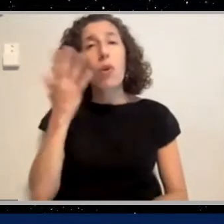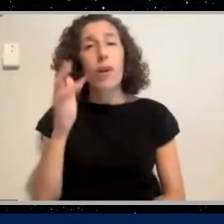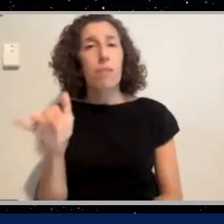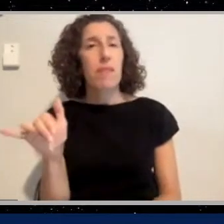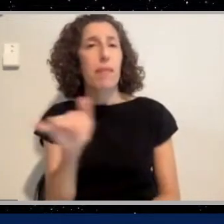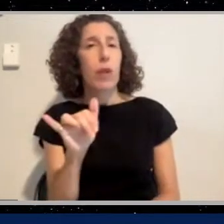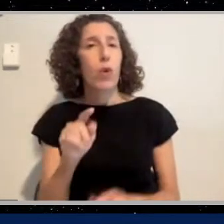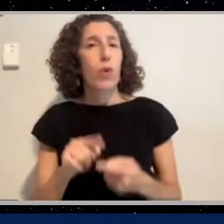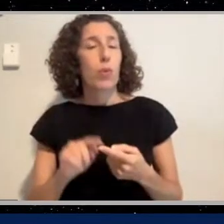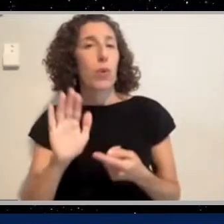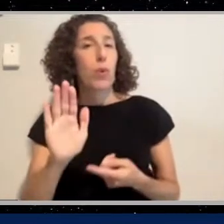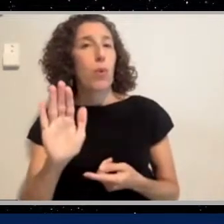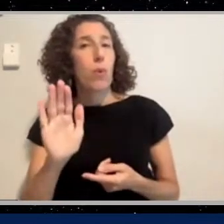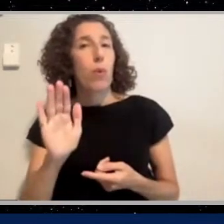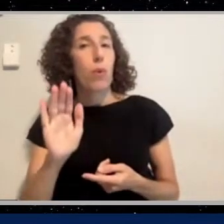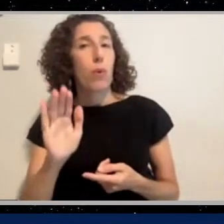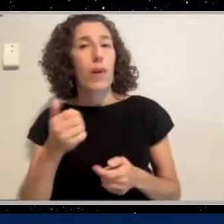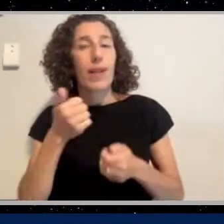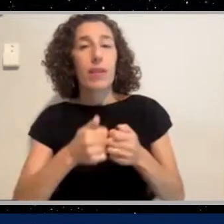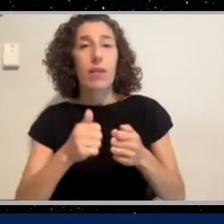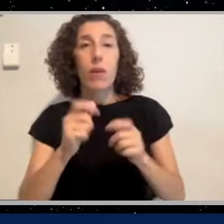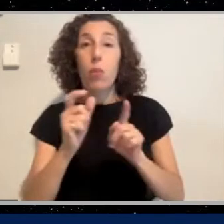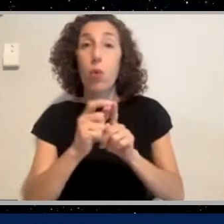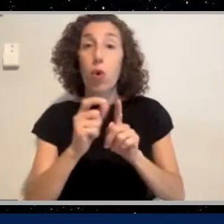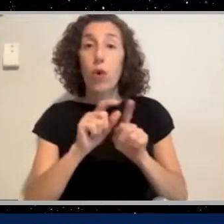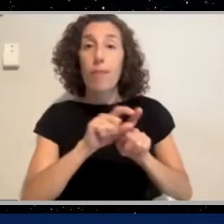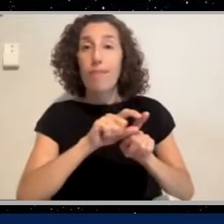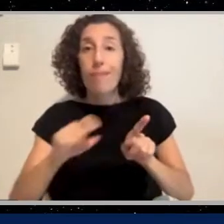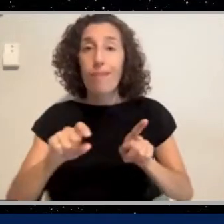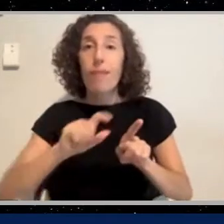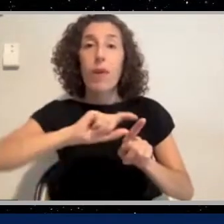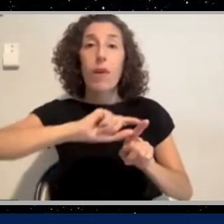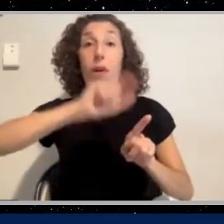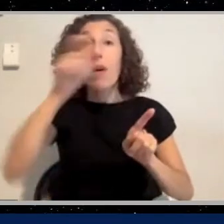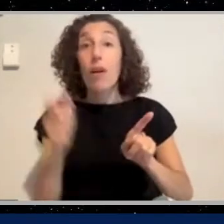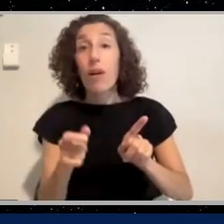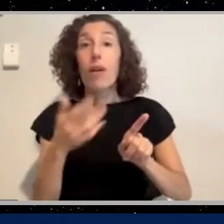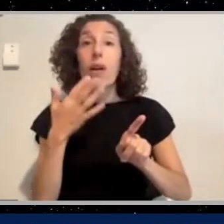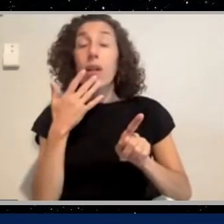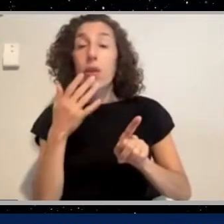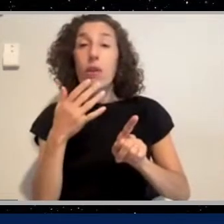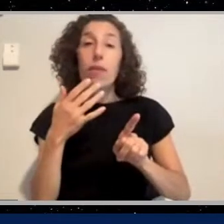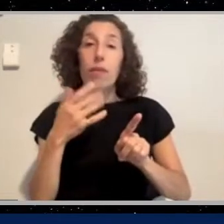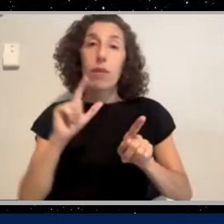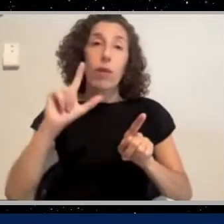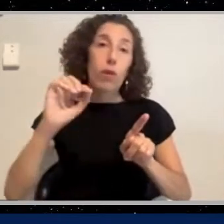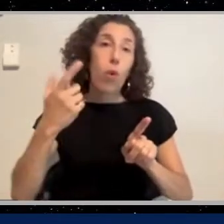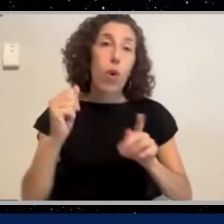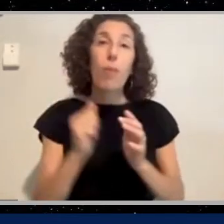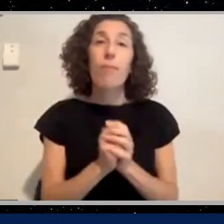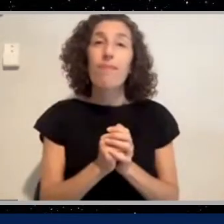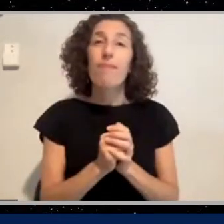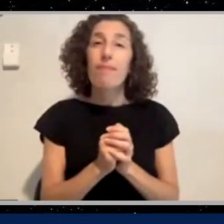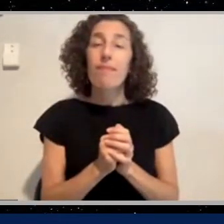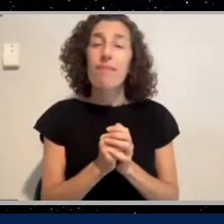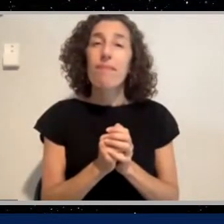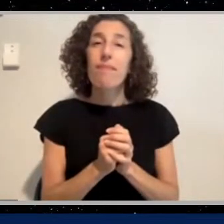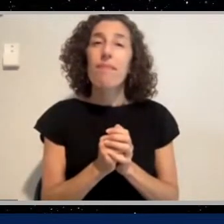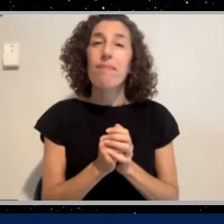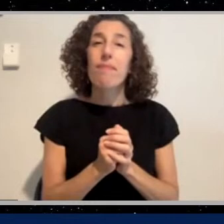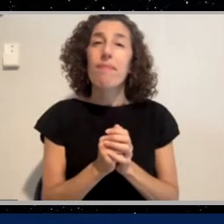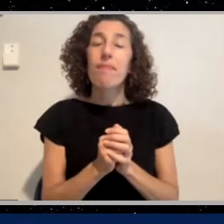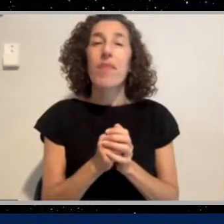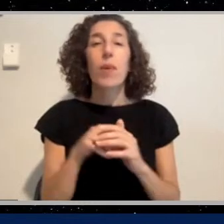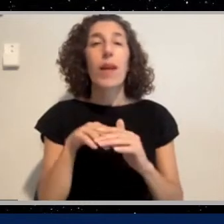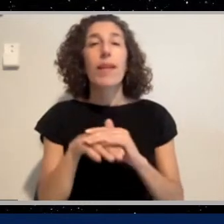Sawyer shared are very similar to what we've all talked about. Sure. We have disability pride. We want accessibility as part of the